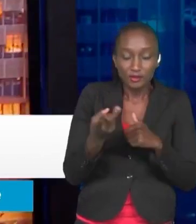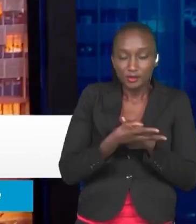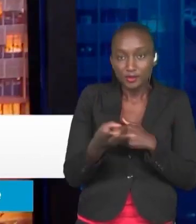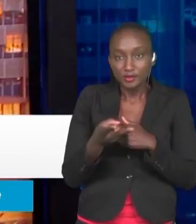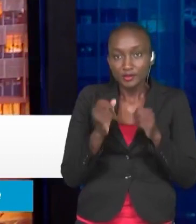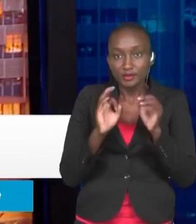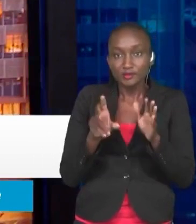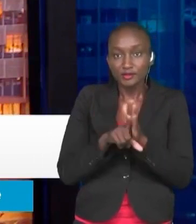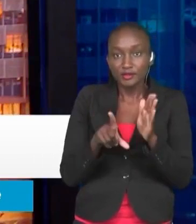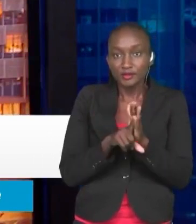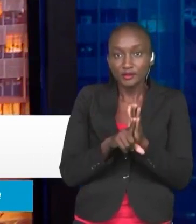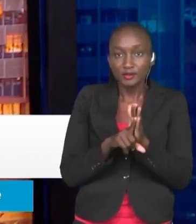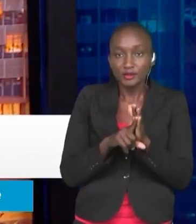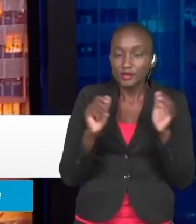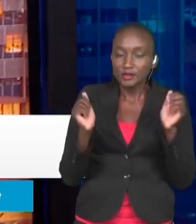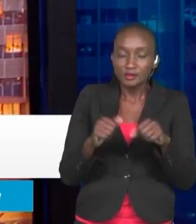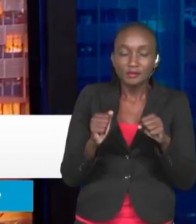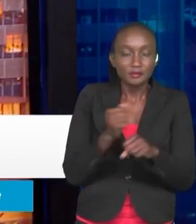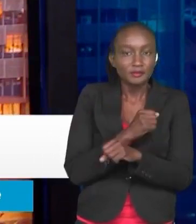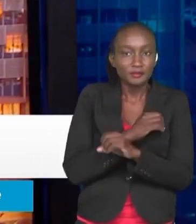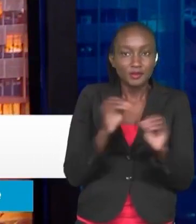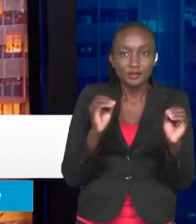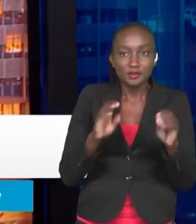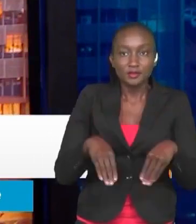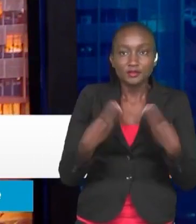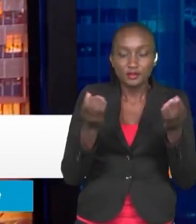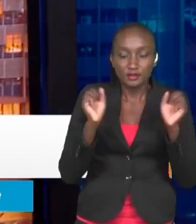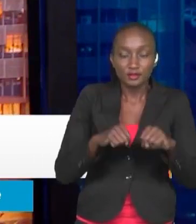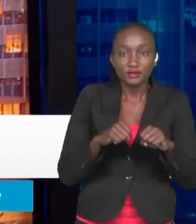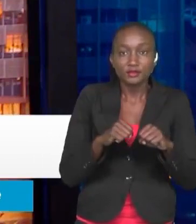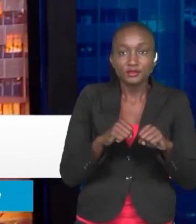the law says that they are not capable of giving consent.